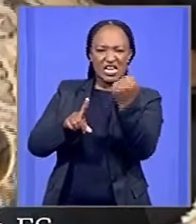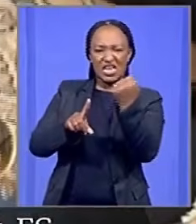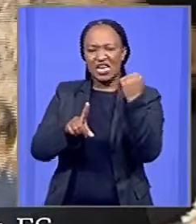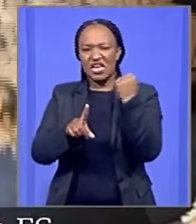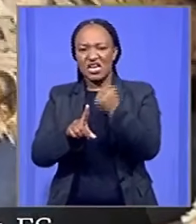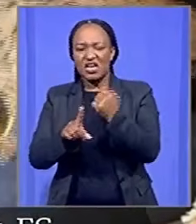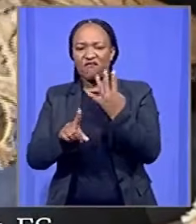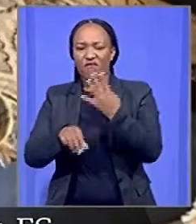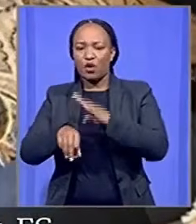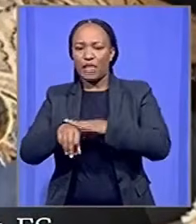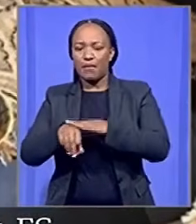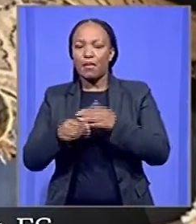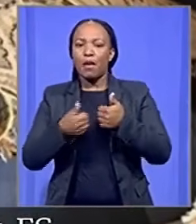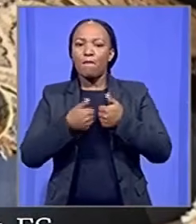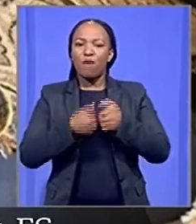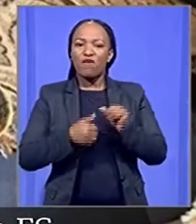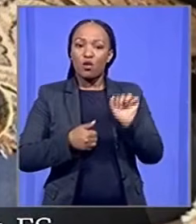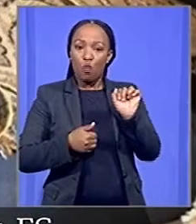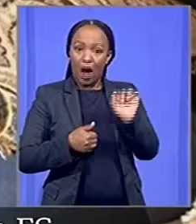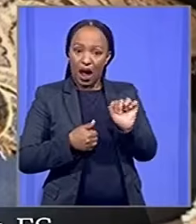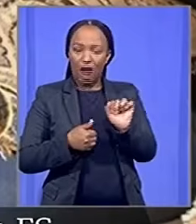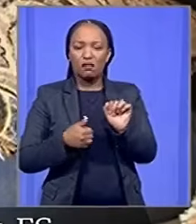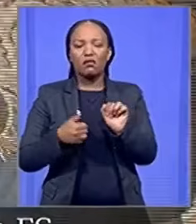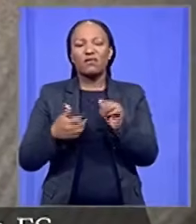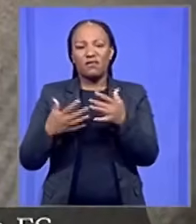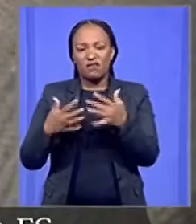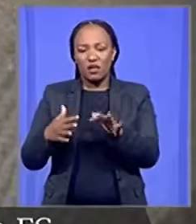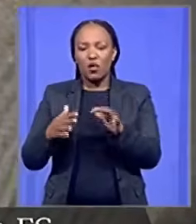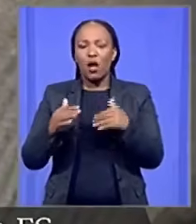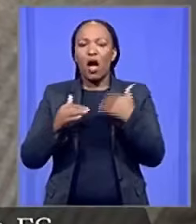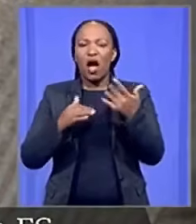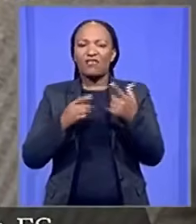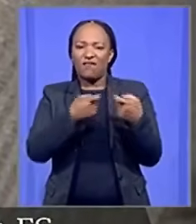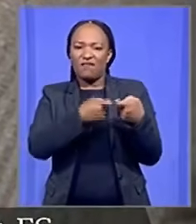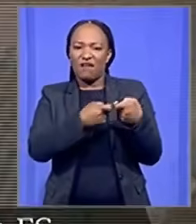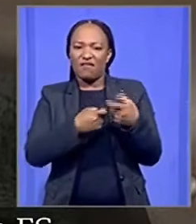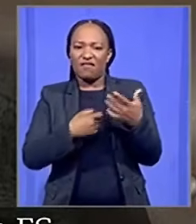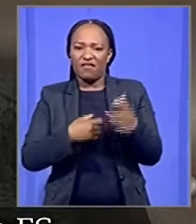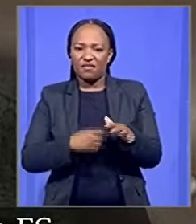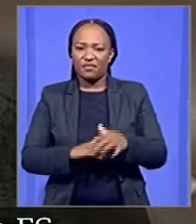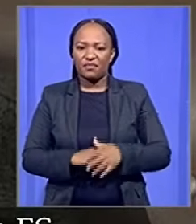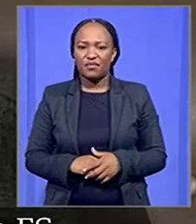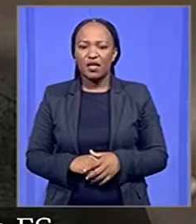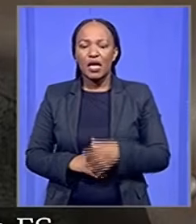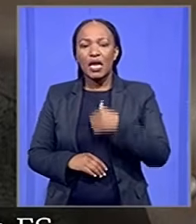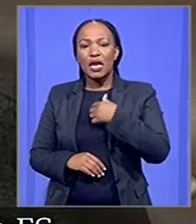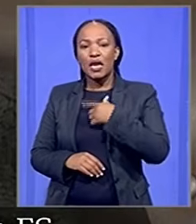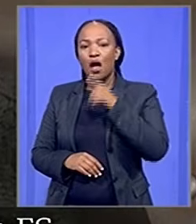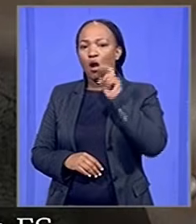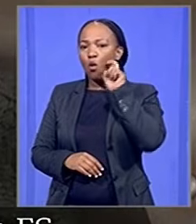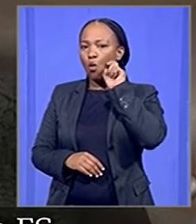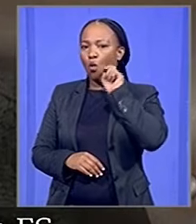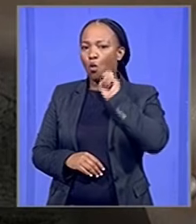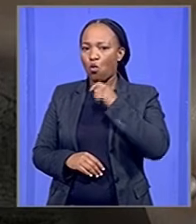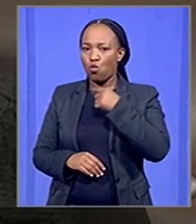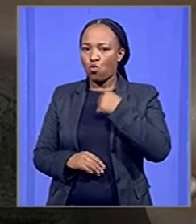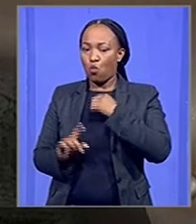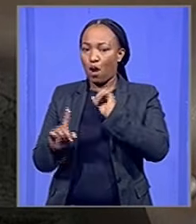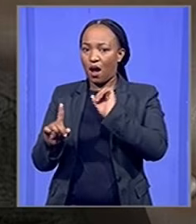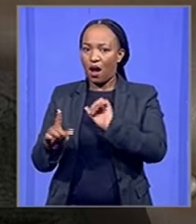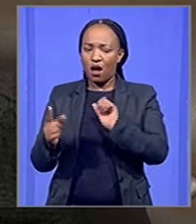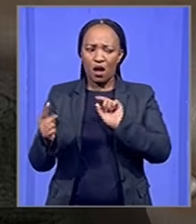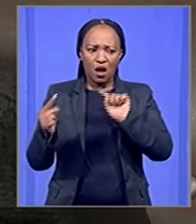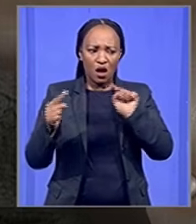le mohlankana wa hae ka mora ho qabana. Nna ka baka la hore ke nkgonwa e tlo kena be ke kena ha mane tibe ke mofumana